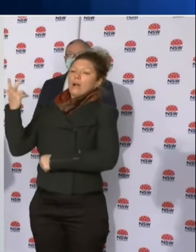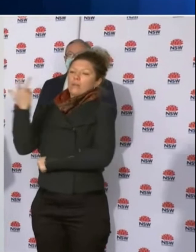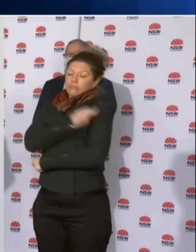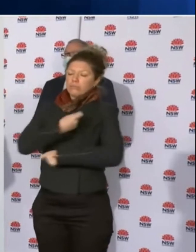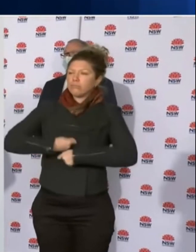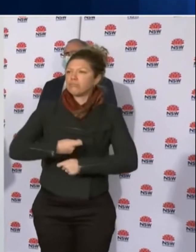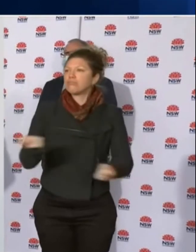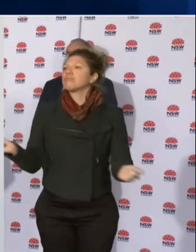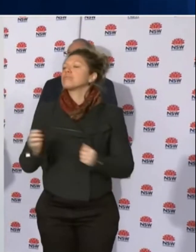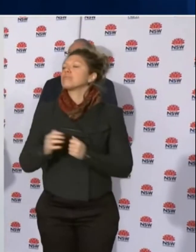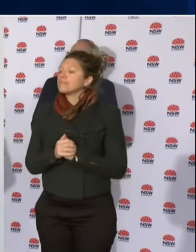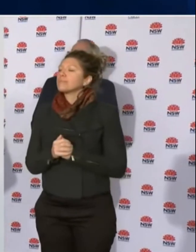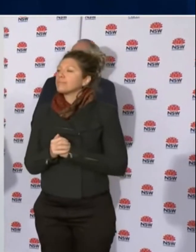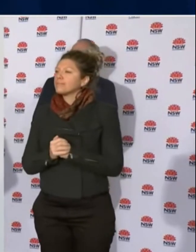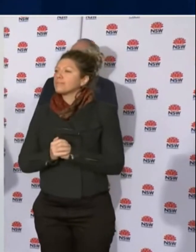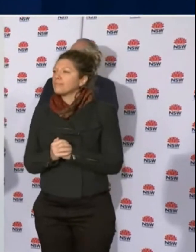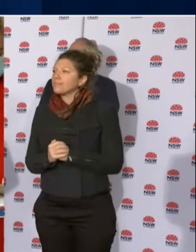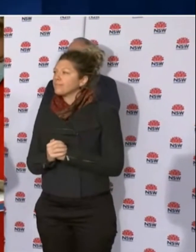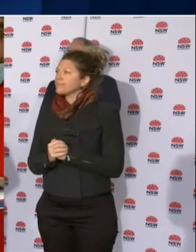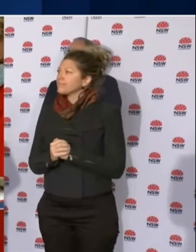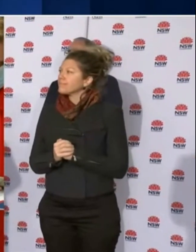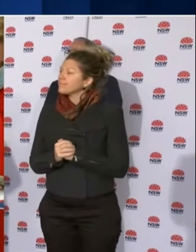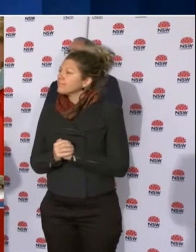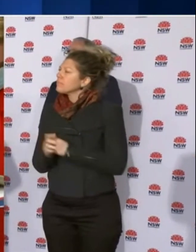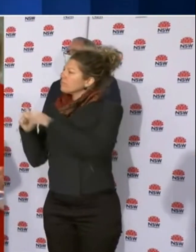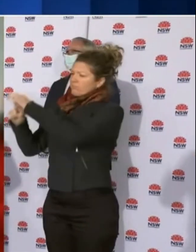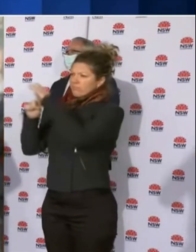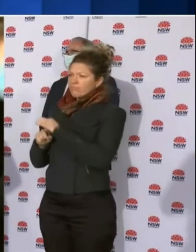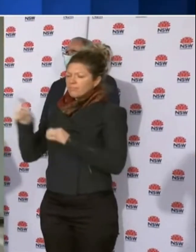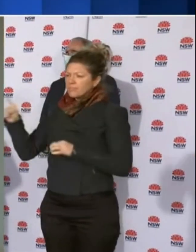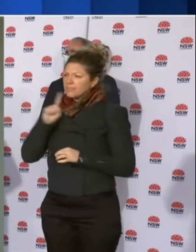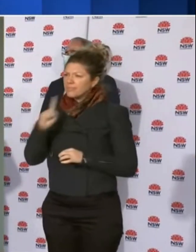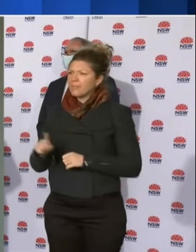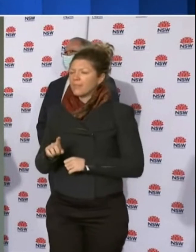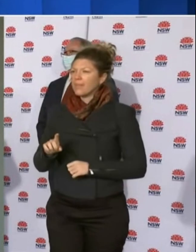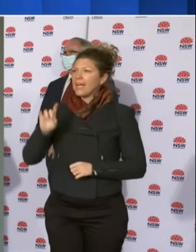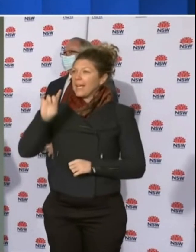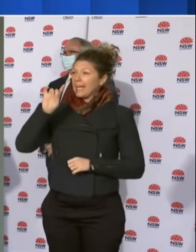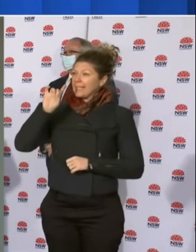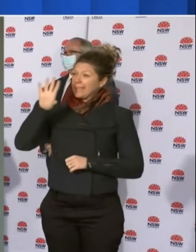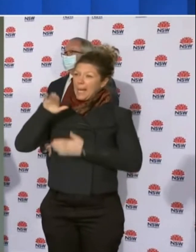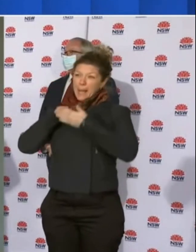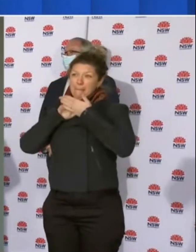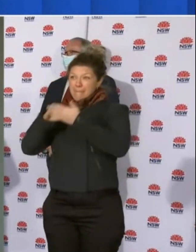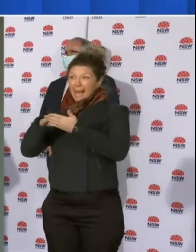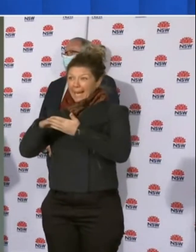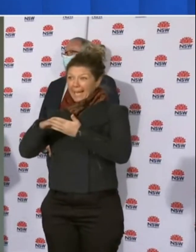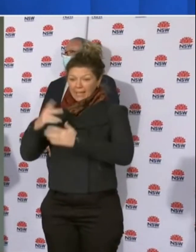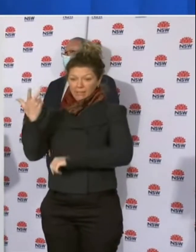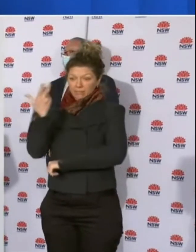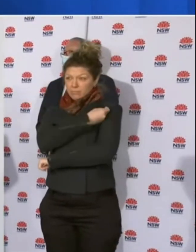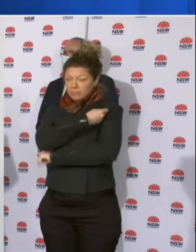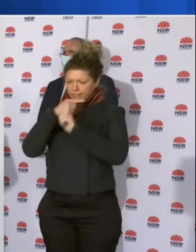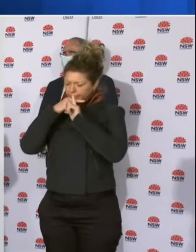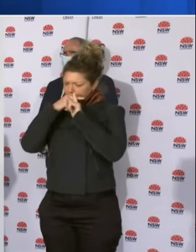unskilled labourer, though, earns $400 I'll go both a day. of you, yeah, sorry, Lucy. Is your 10 million jab figure, is that formal government policy, that figure? No, that